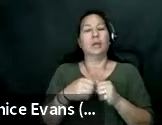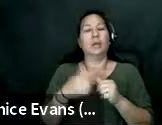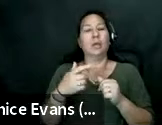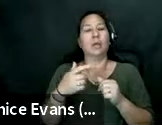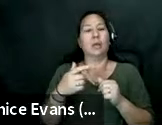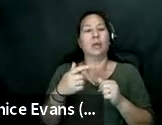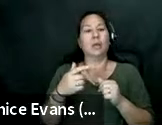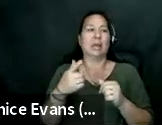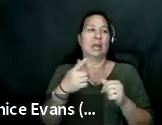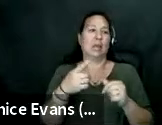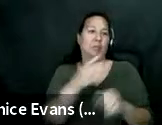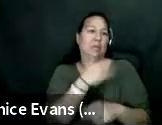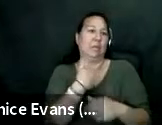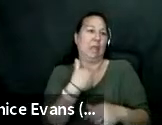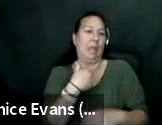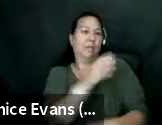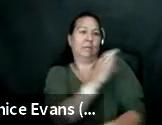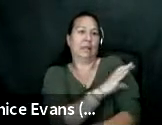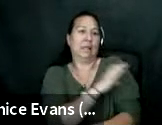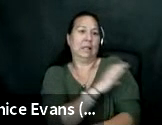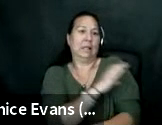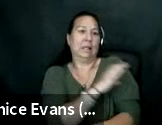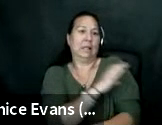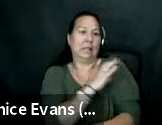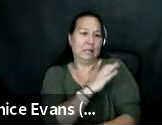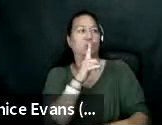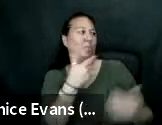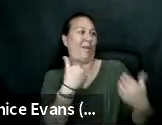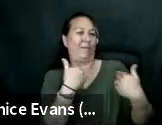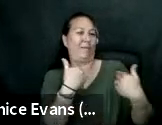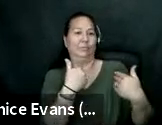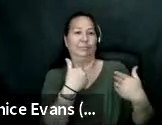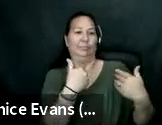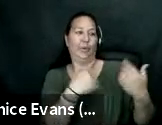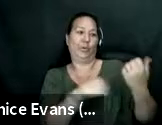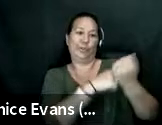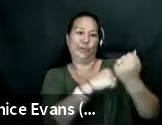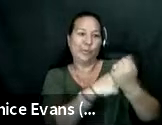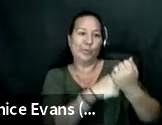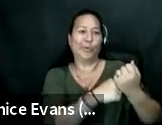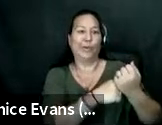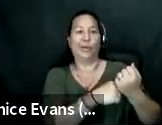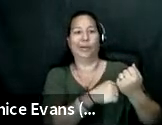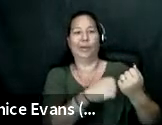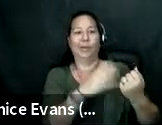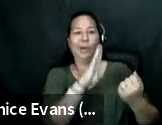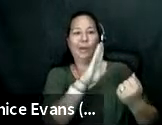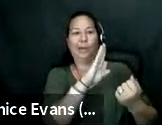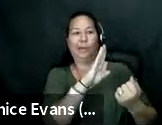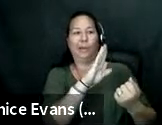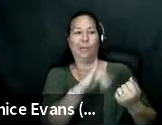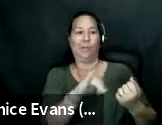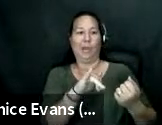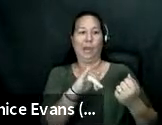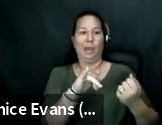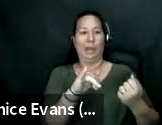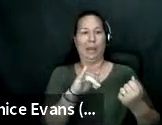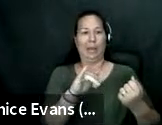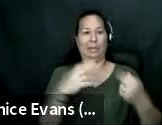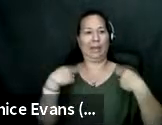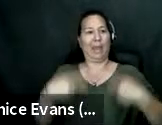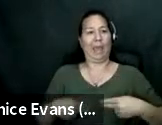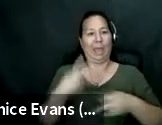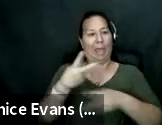definitely clinics that are supported or run by the jurisdiction, the health jurisdiction. So we will